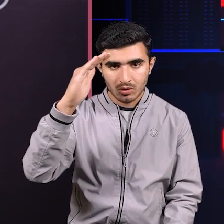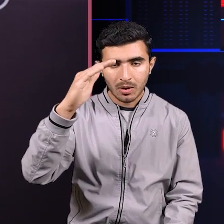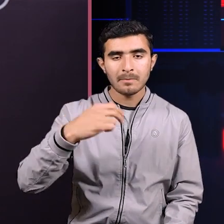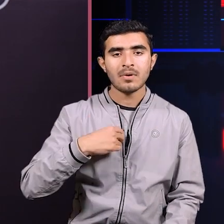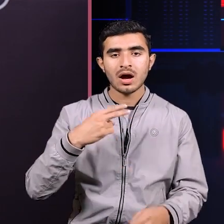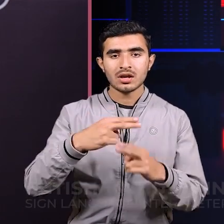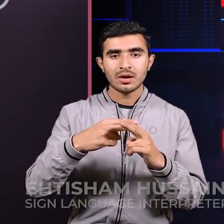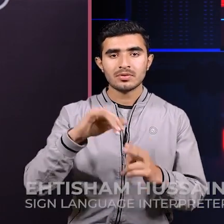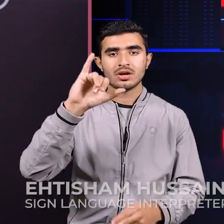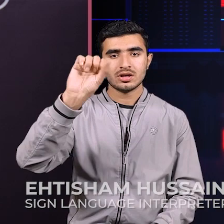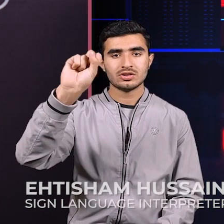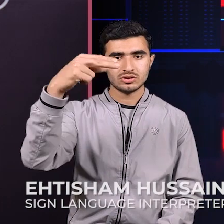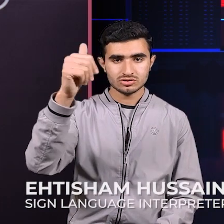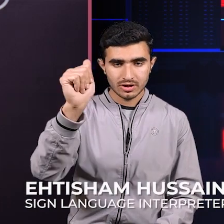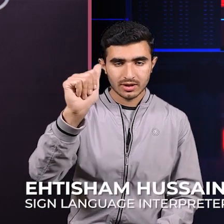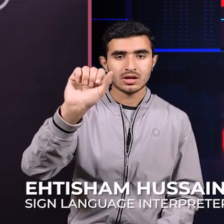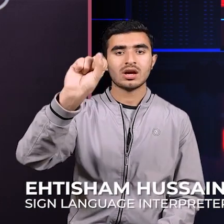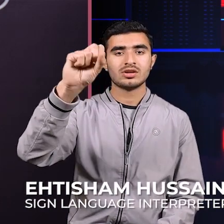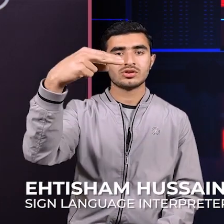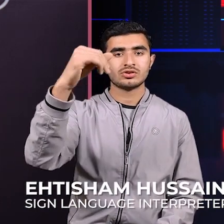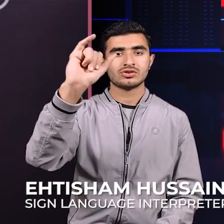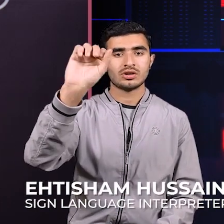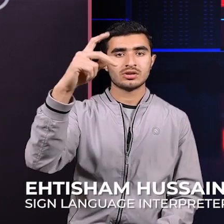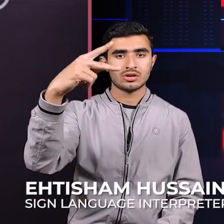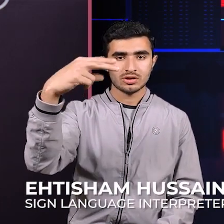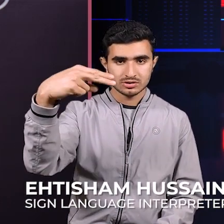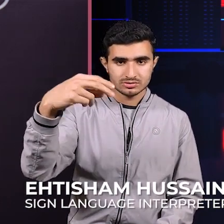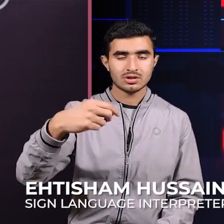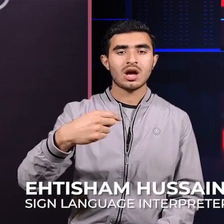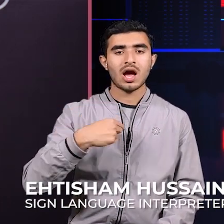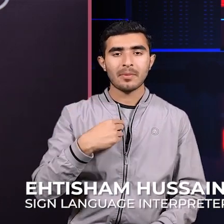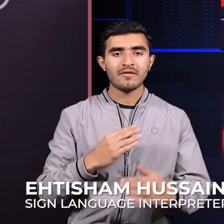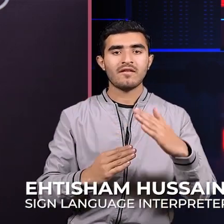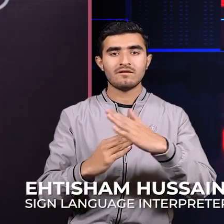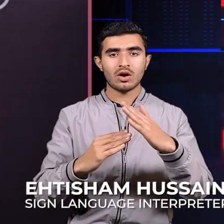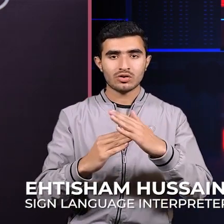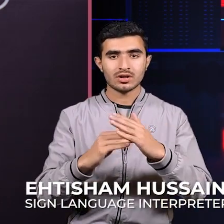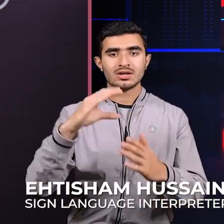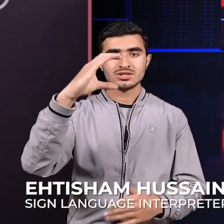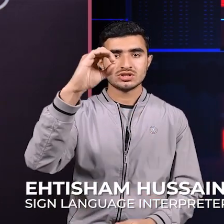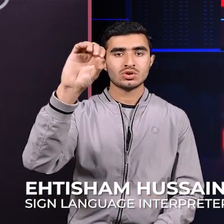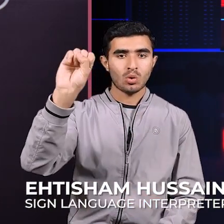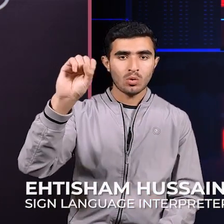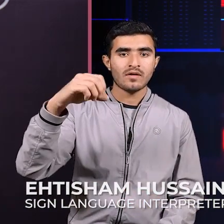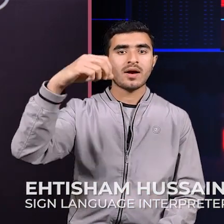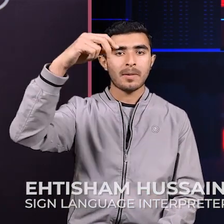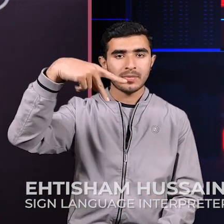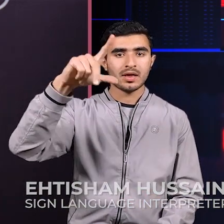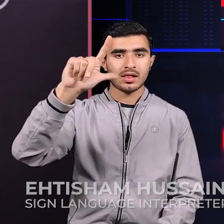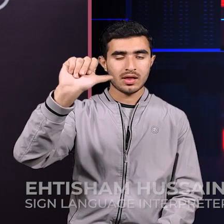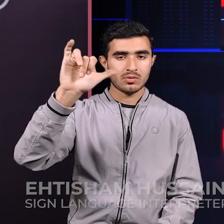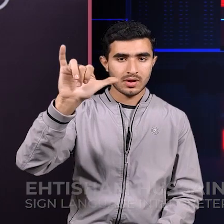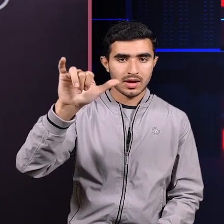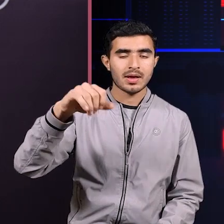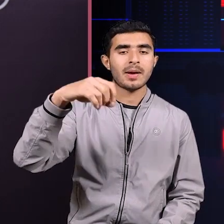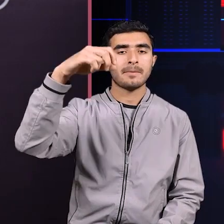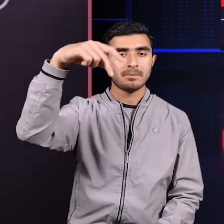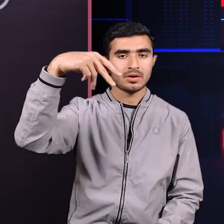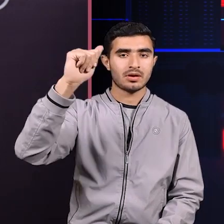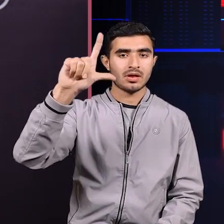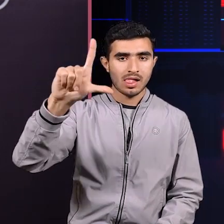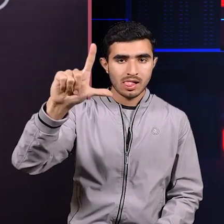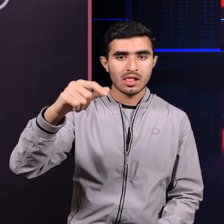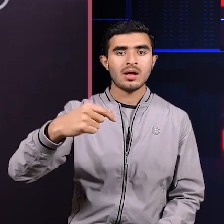Assalamu alaikum. My name is Eesha Sheikh. I am the founder and CEO of PlayPal, a company that